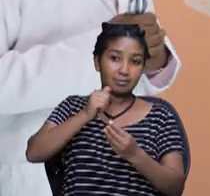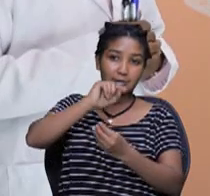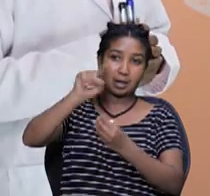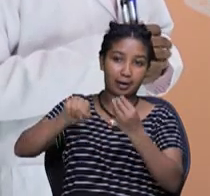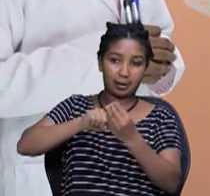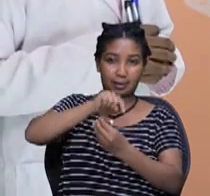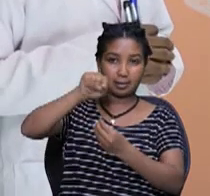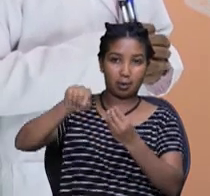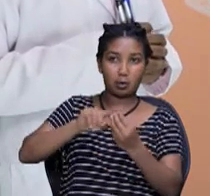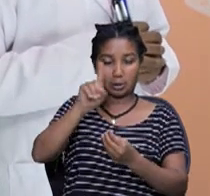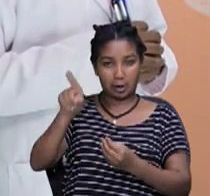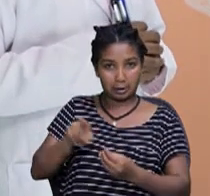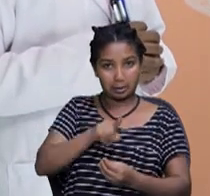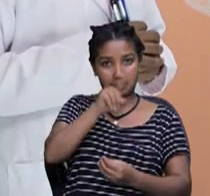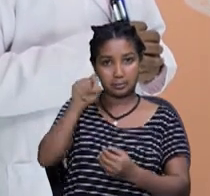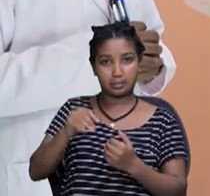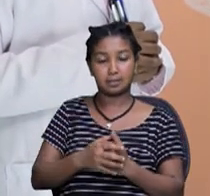to deal about menstrual cycle,